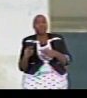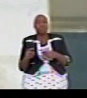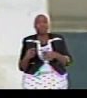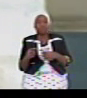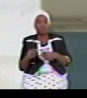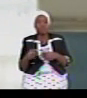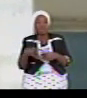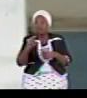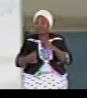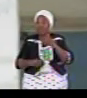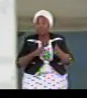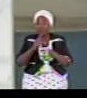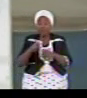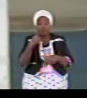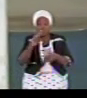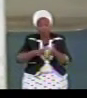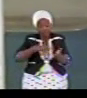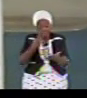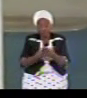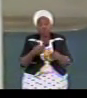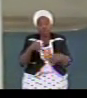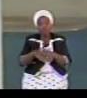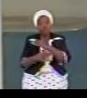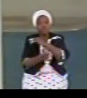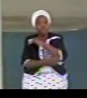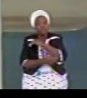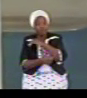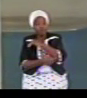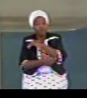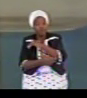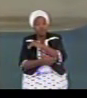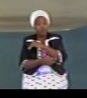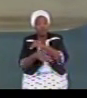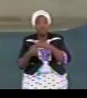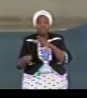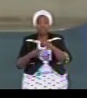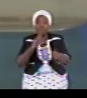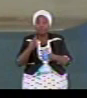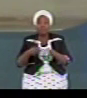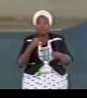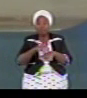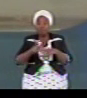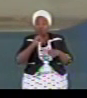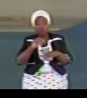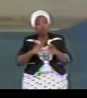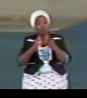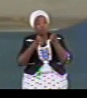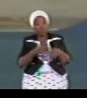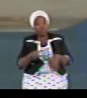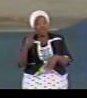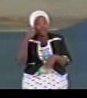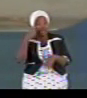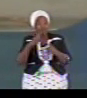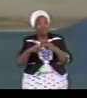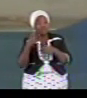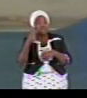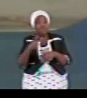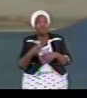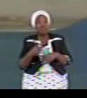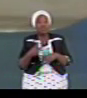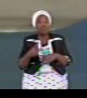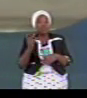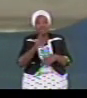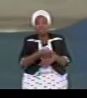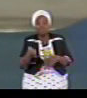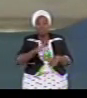The people who fall into temptation, the people who don't open their eyes to see, they don't